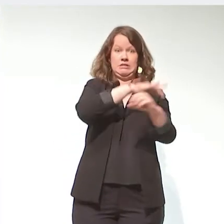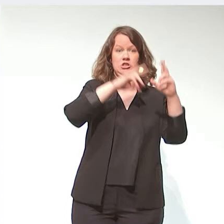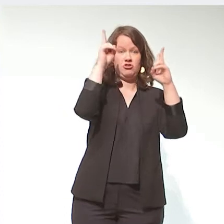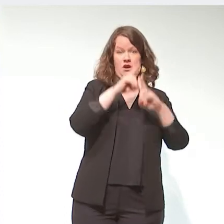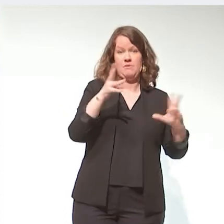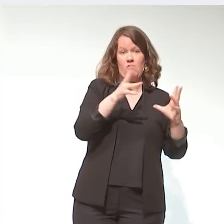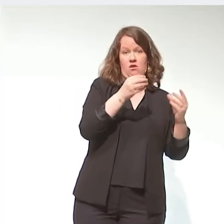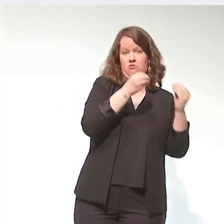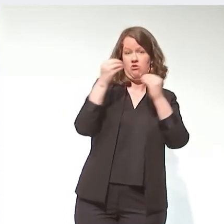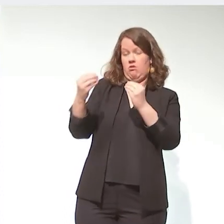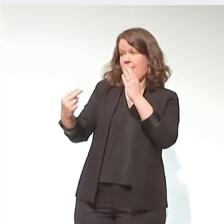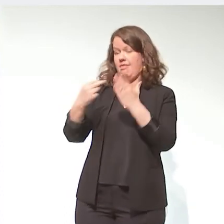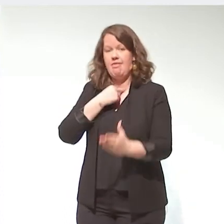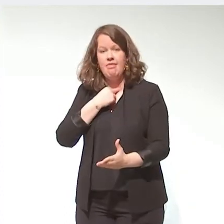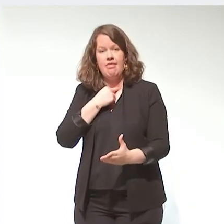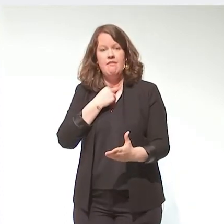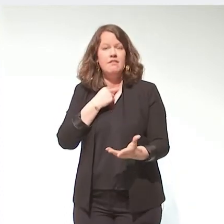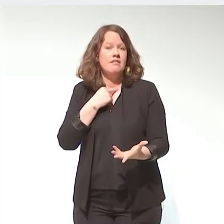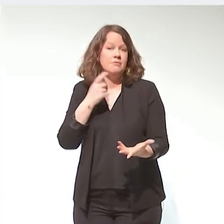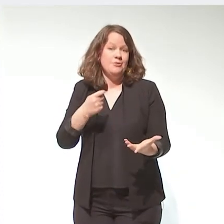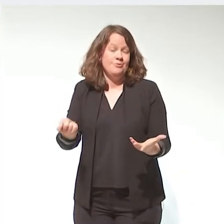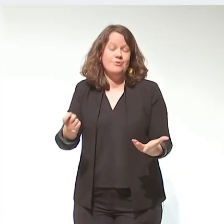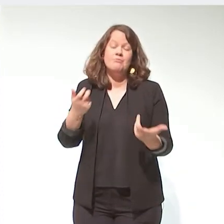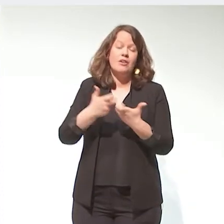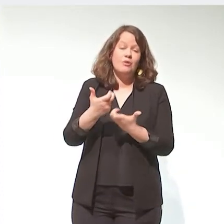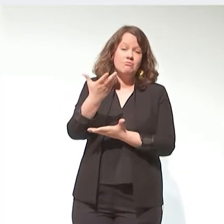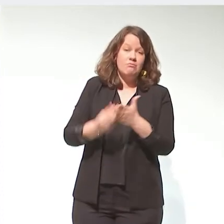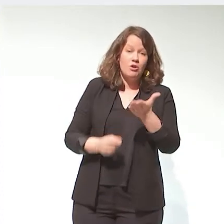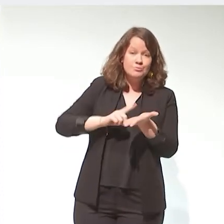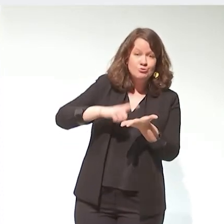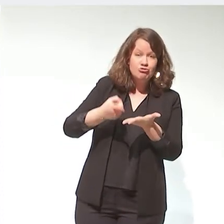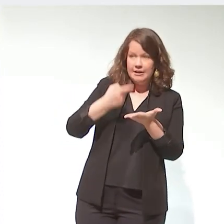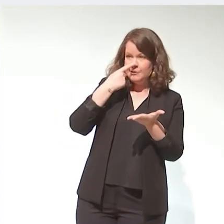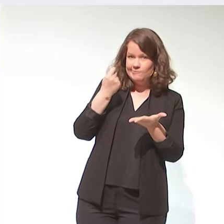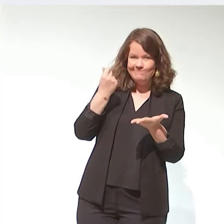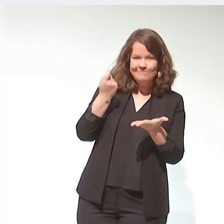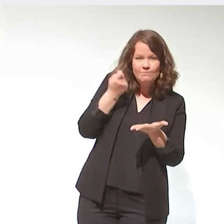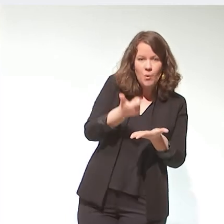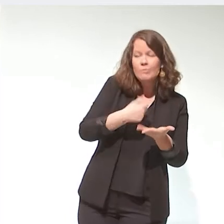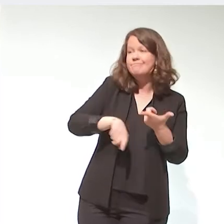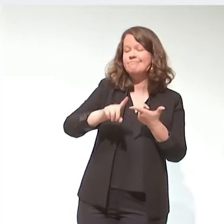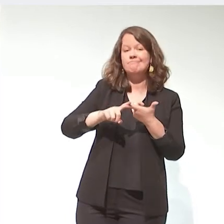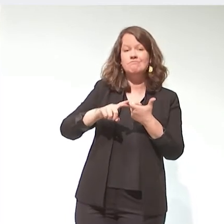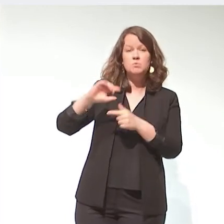of funding or inadequate help with fulfilling applications.